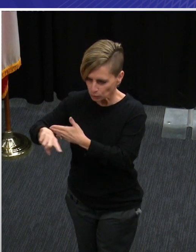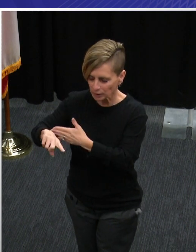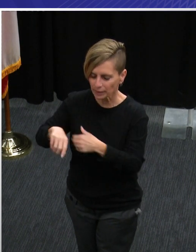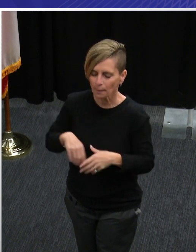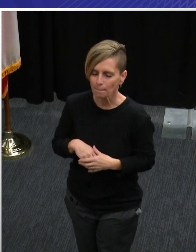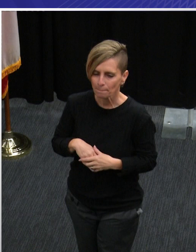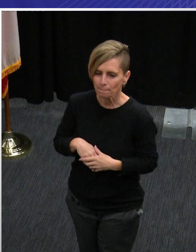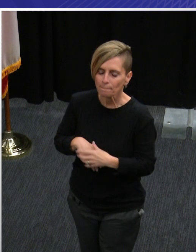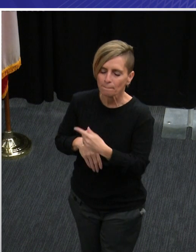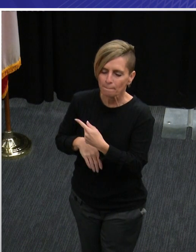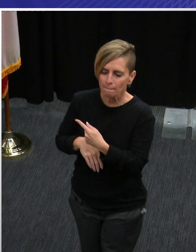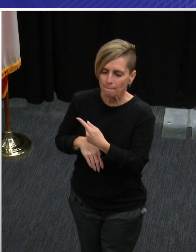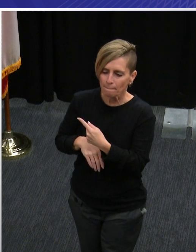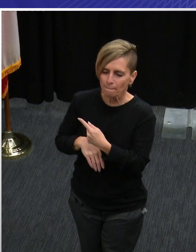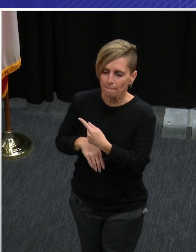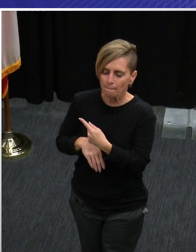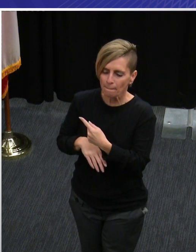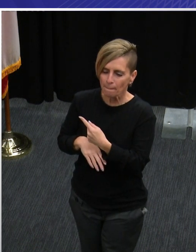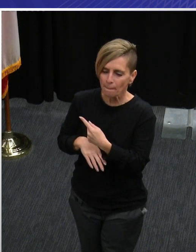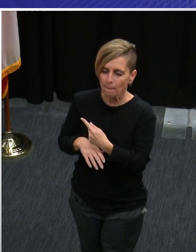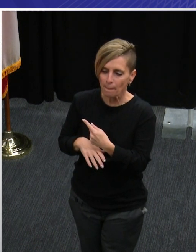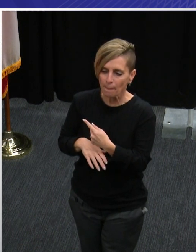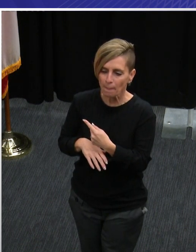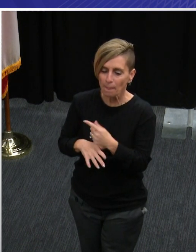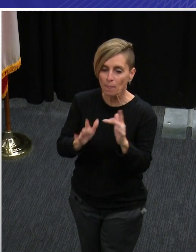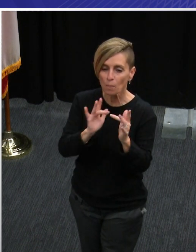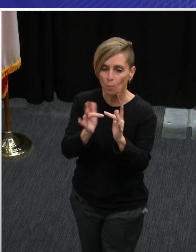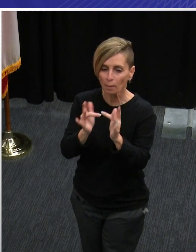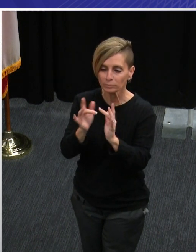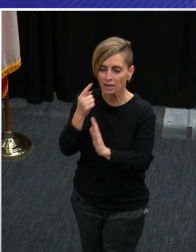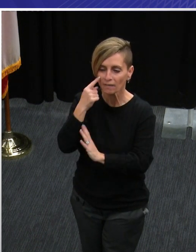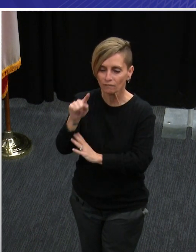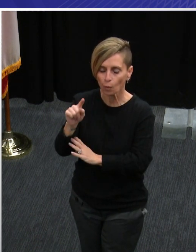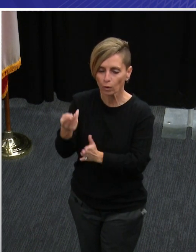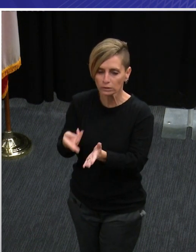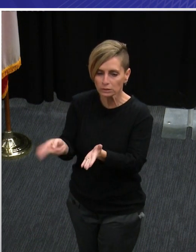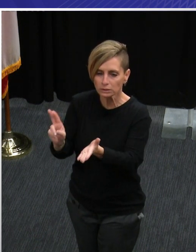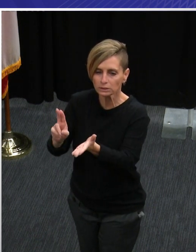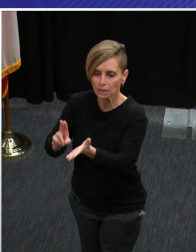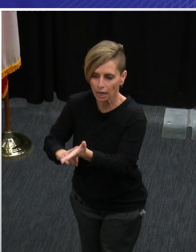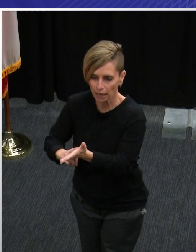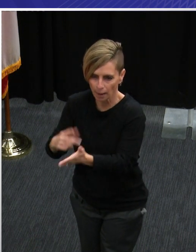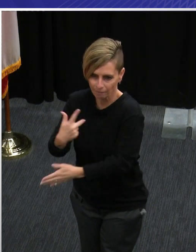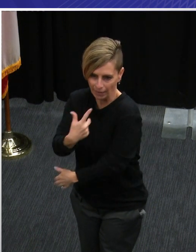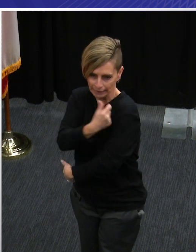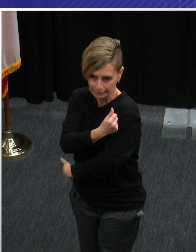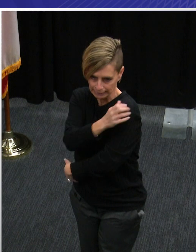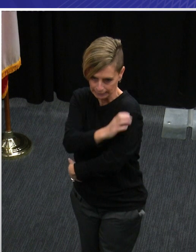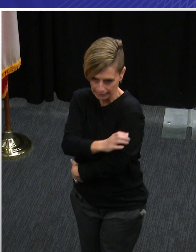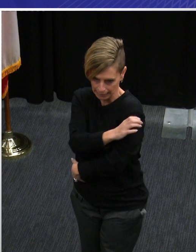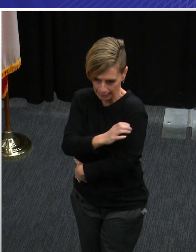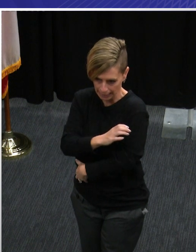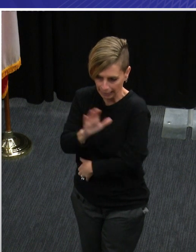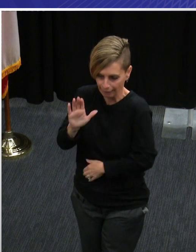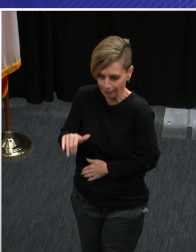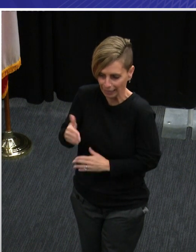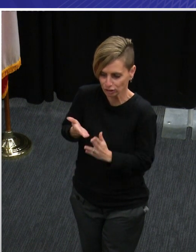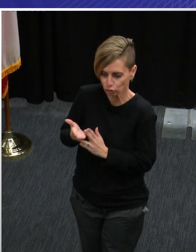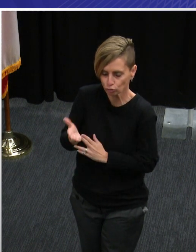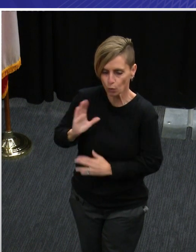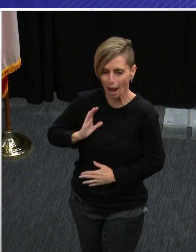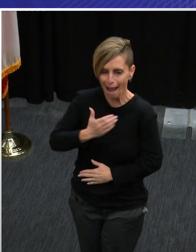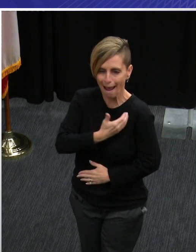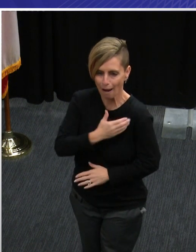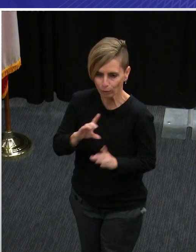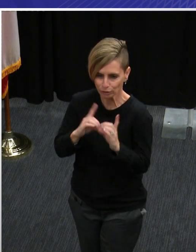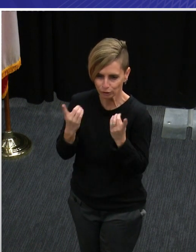Okay, I can, with the website for signing up for vaccination clinics, that is gonna be through our Department